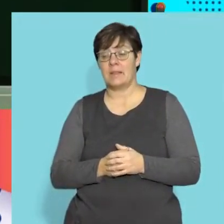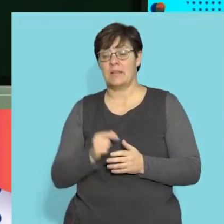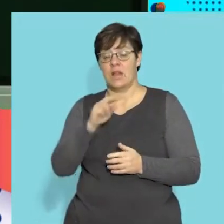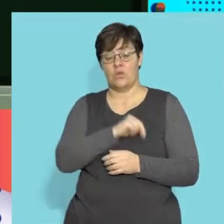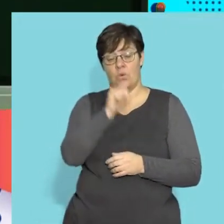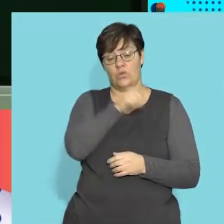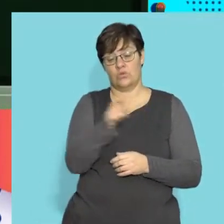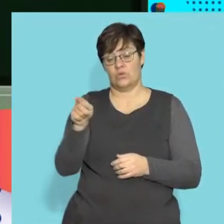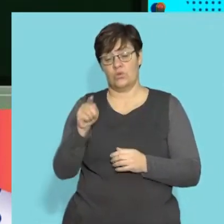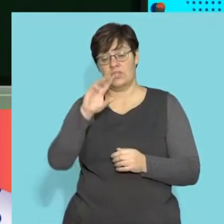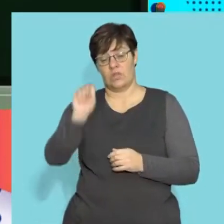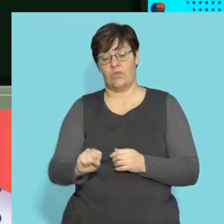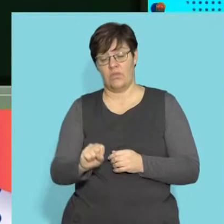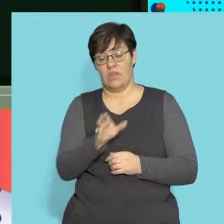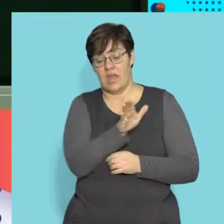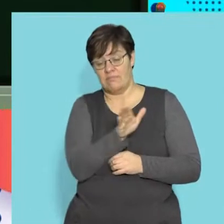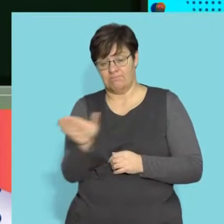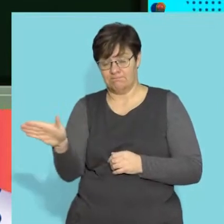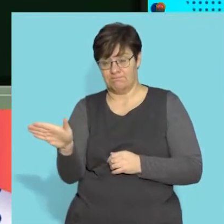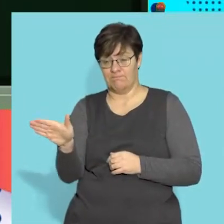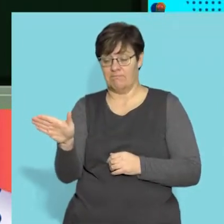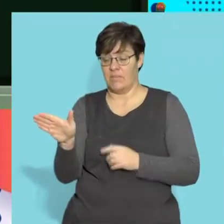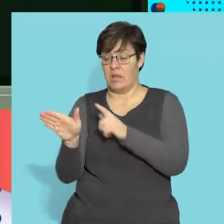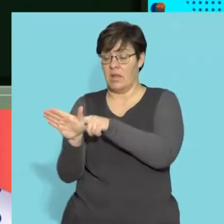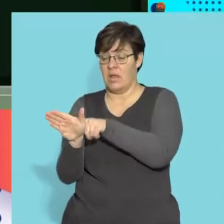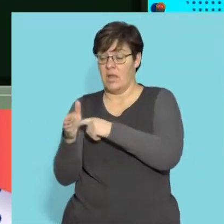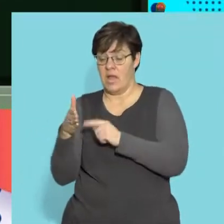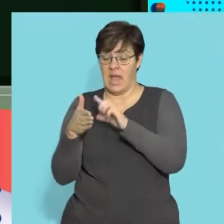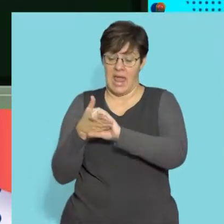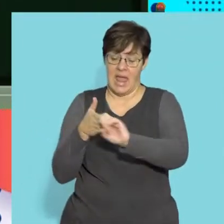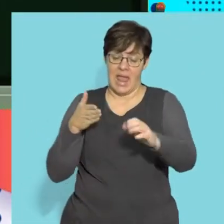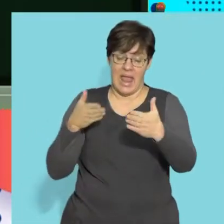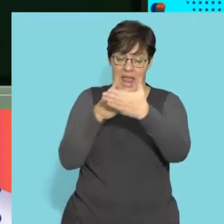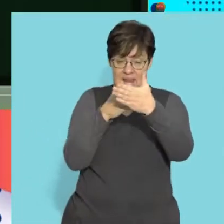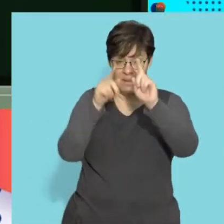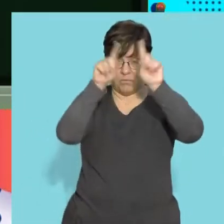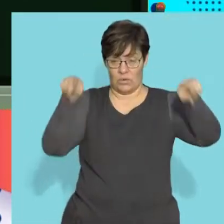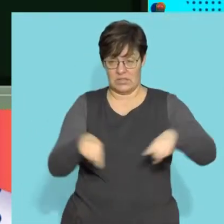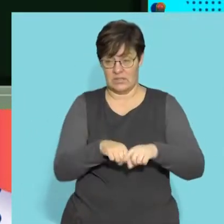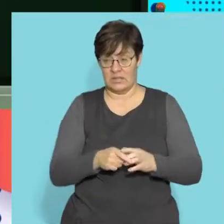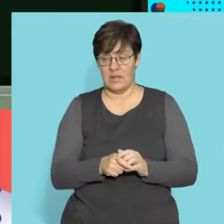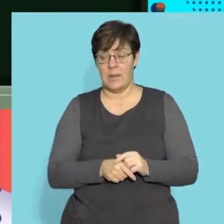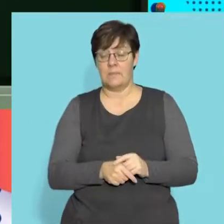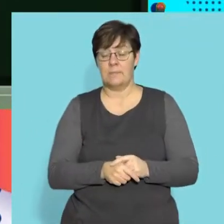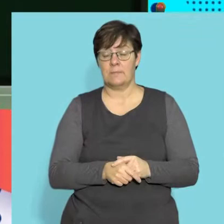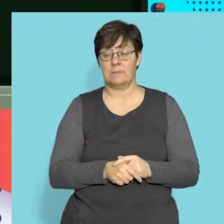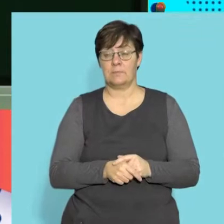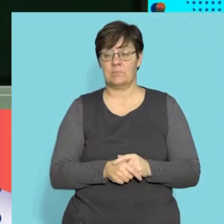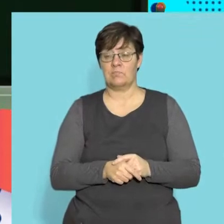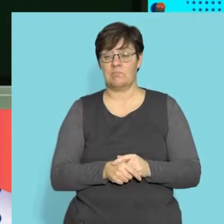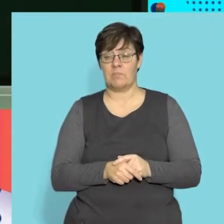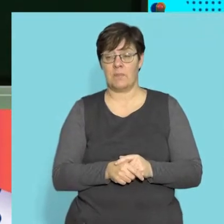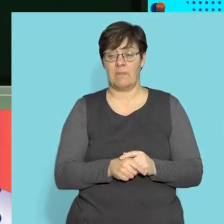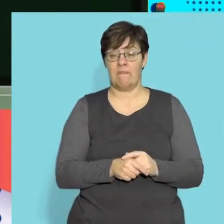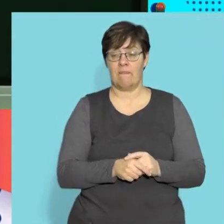Remember, the field lines, north to south, current goes into the board, the cross, it's going to go down, the slap is going to